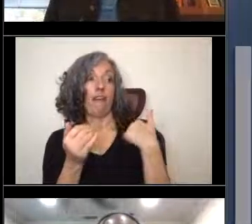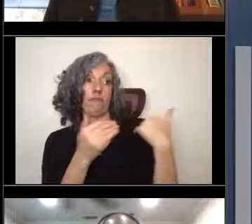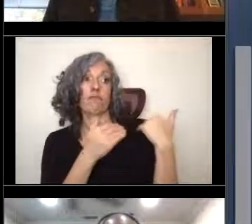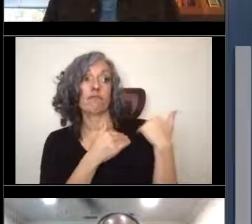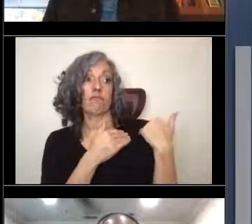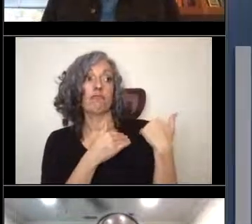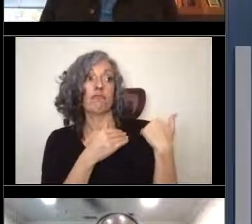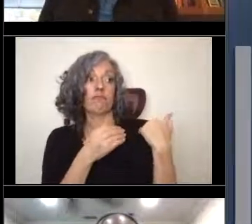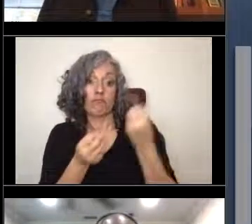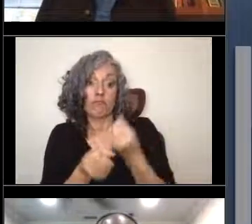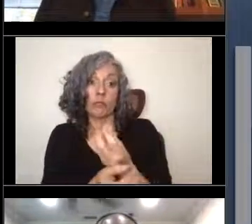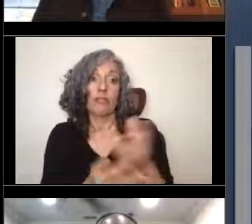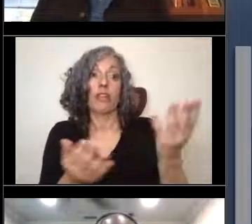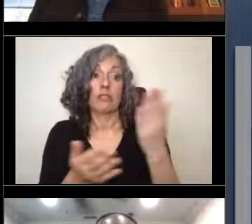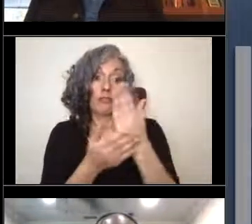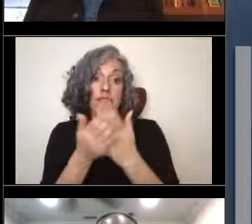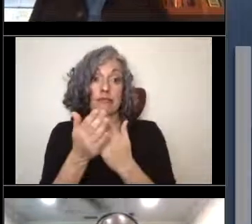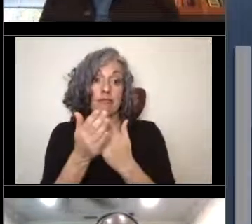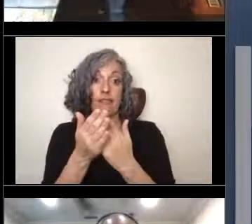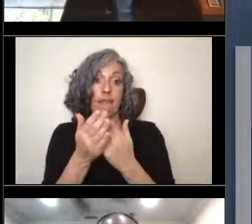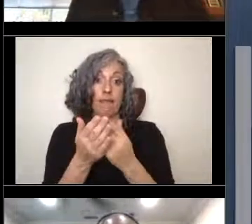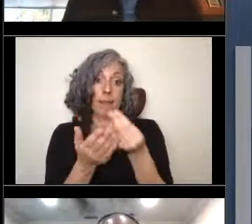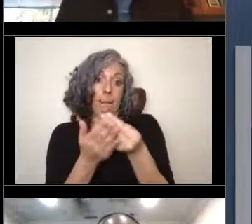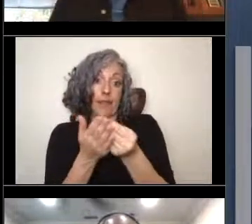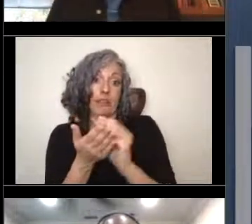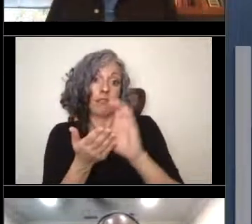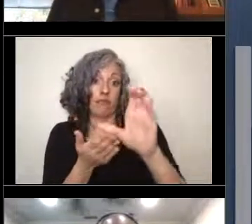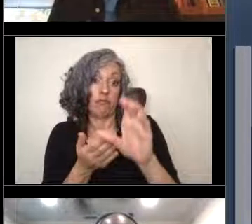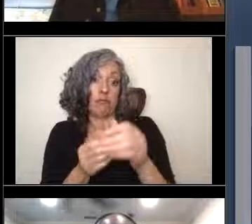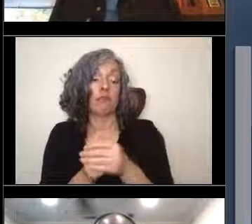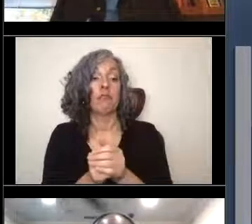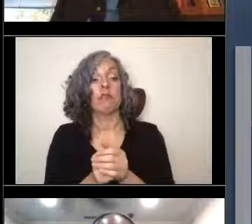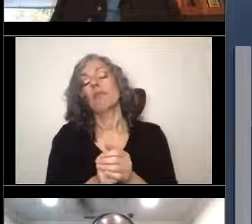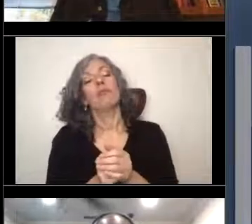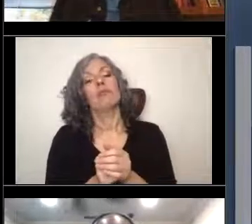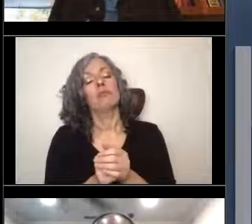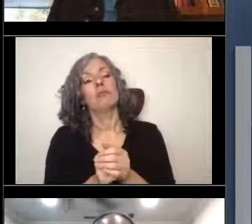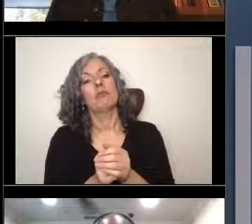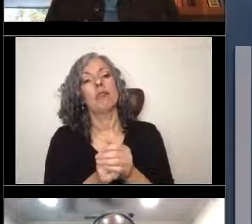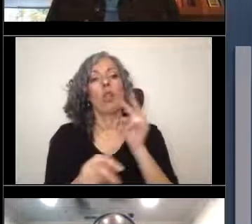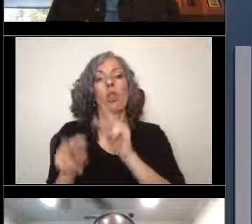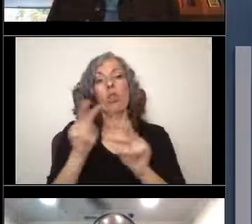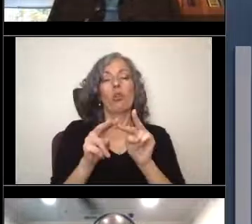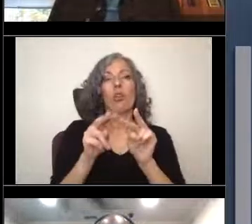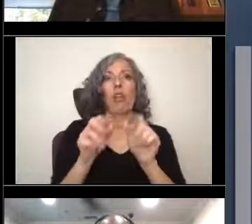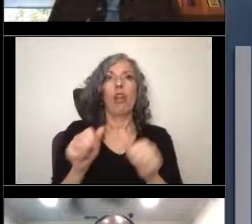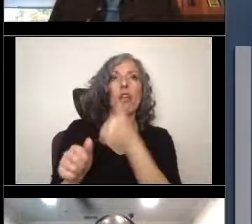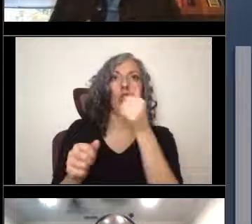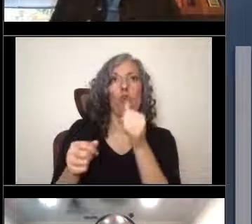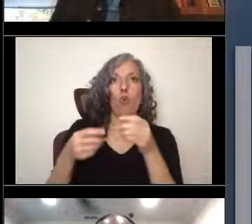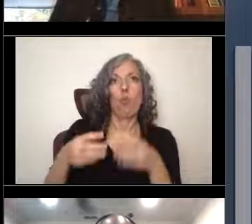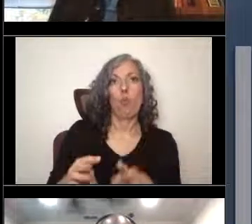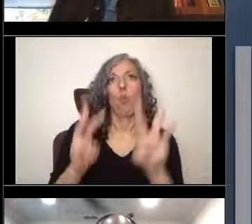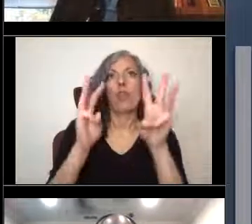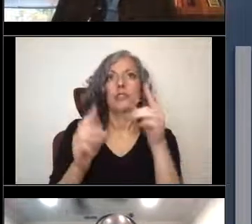funding for aircraft fueling systems at GA airports to look at alternative fueling